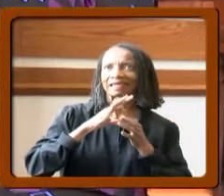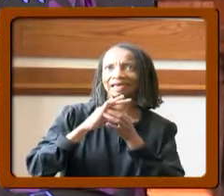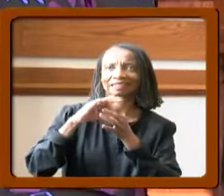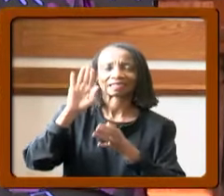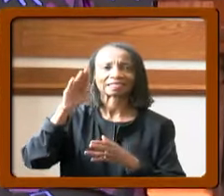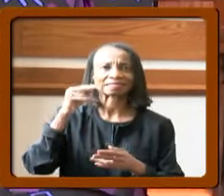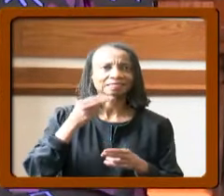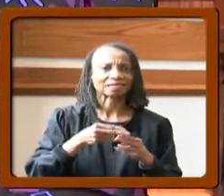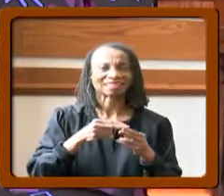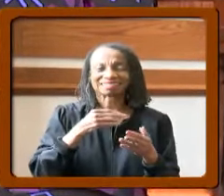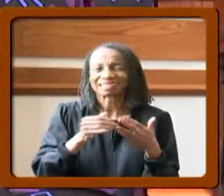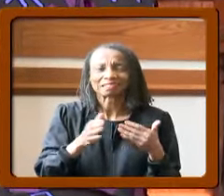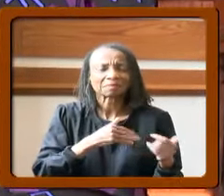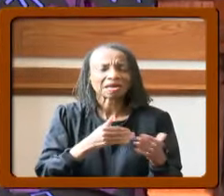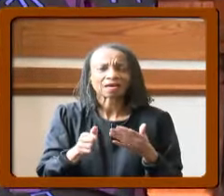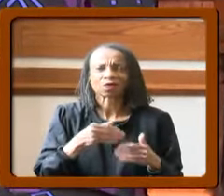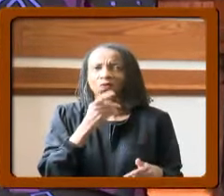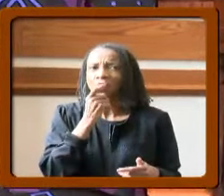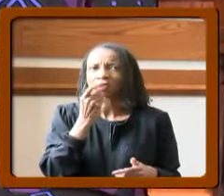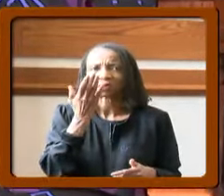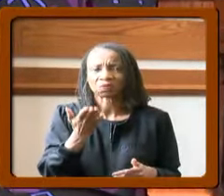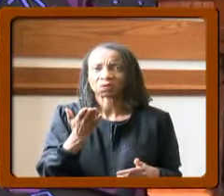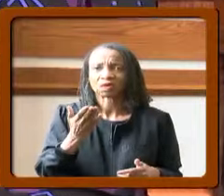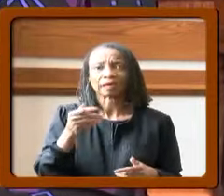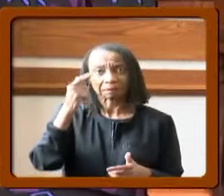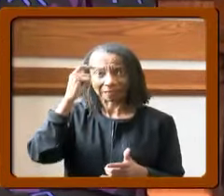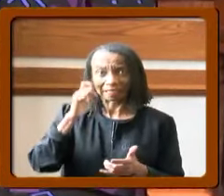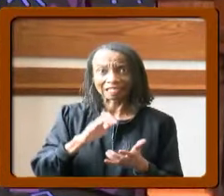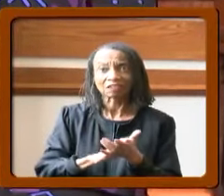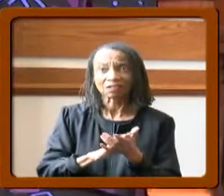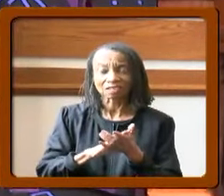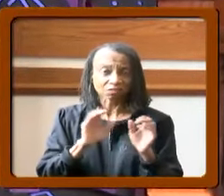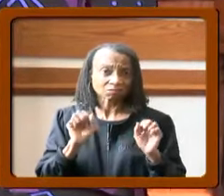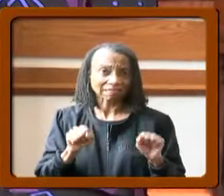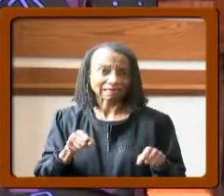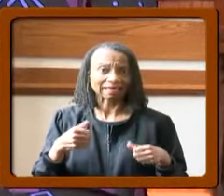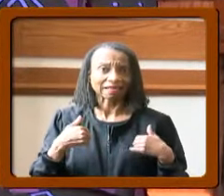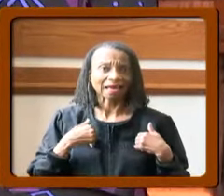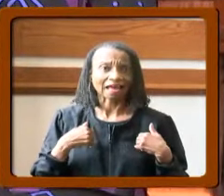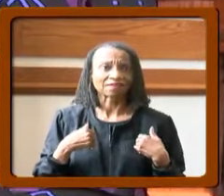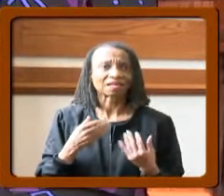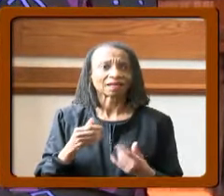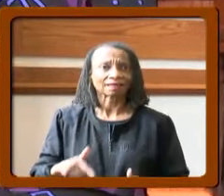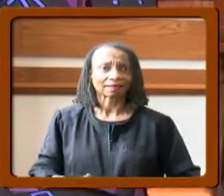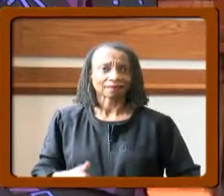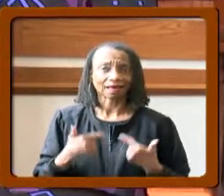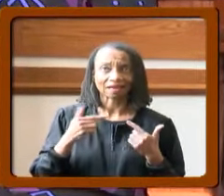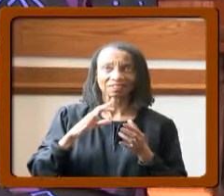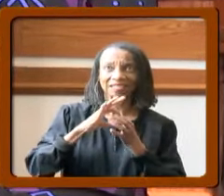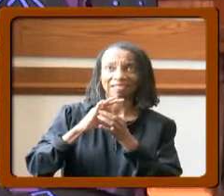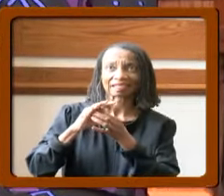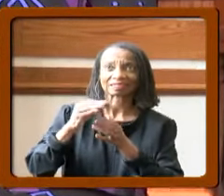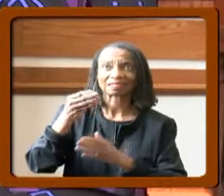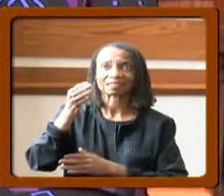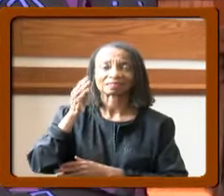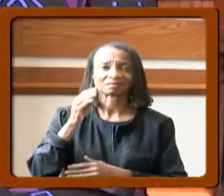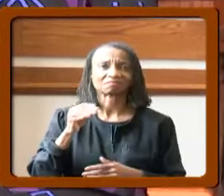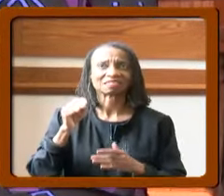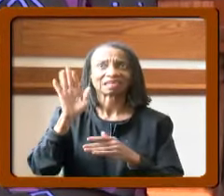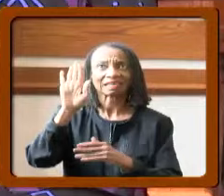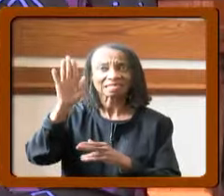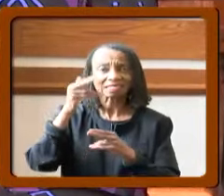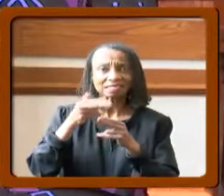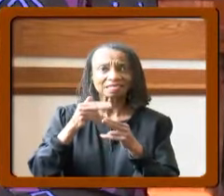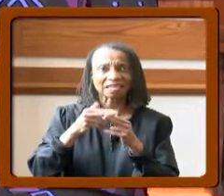you are, through believing, you can have life in his name. You may feel like you've come to a dead end and you're